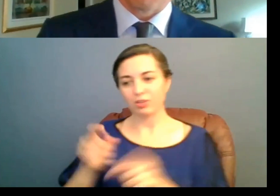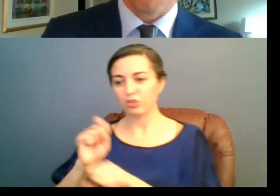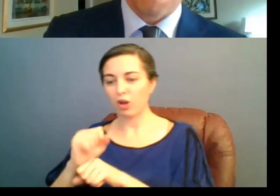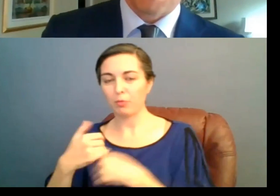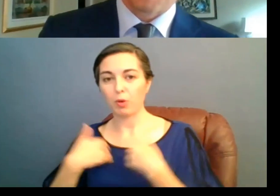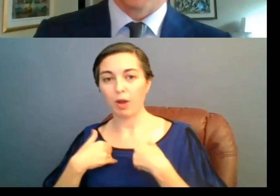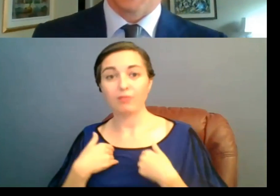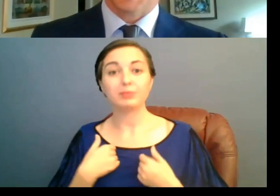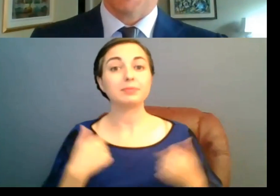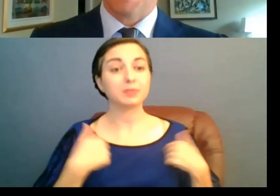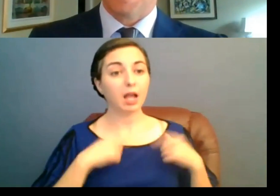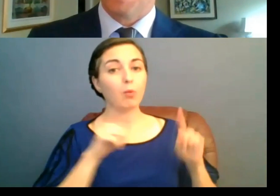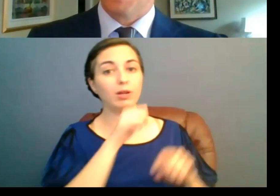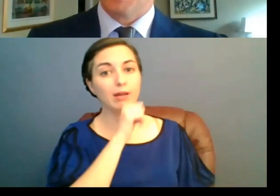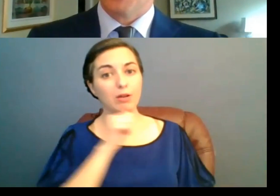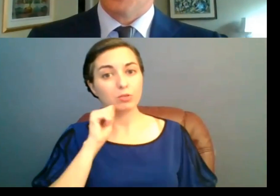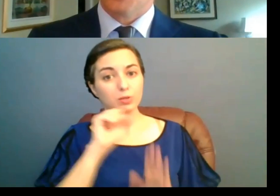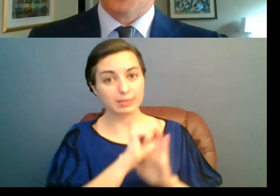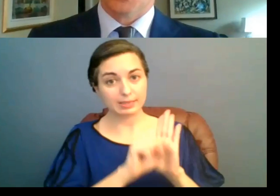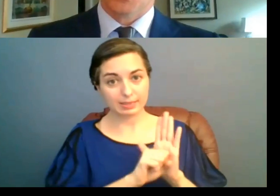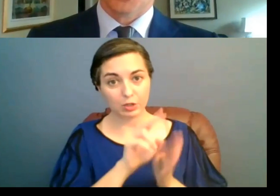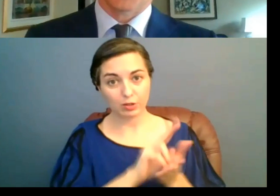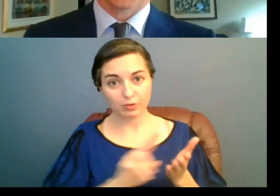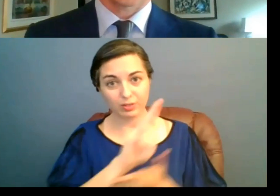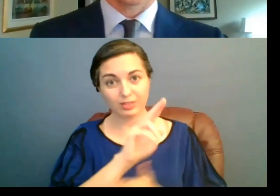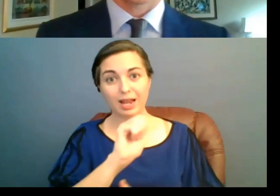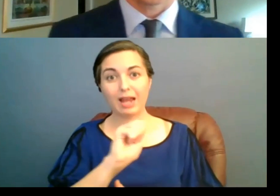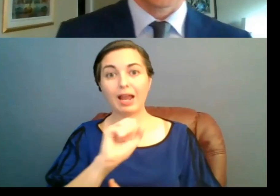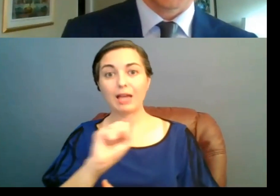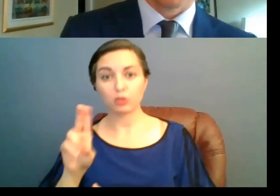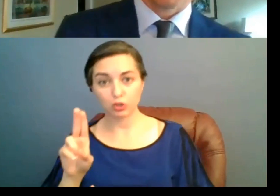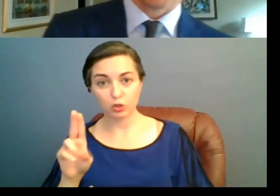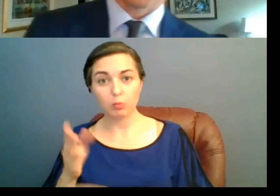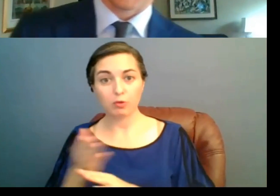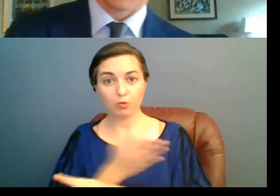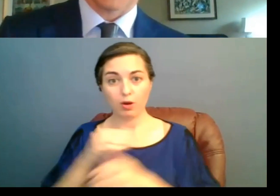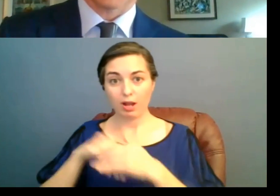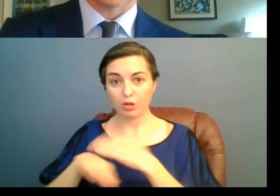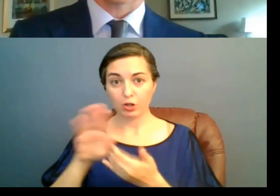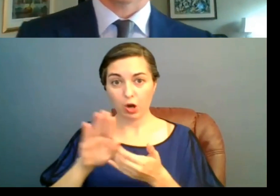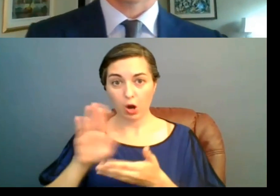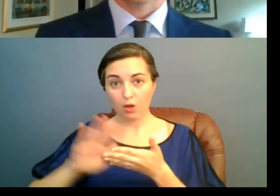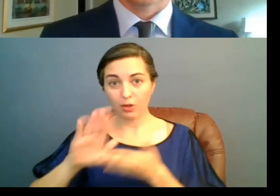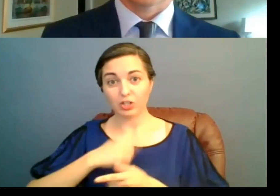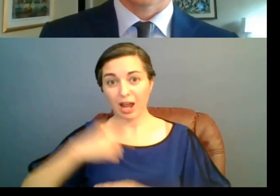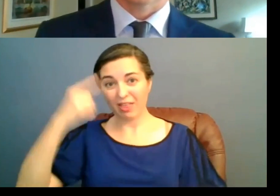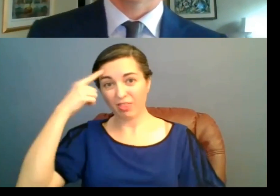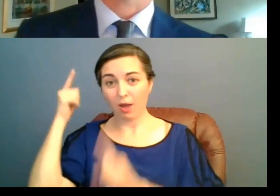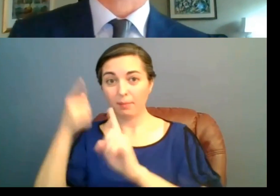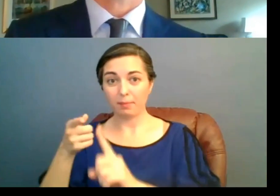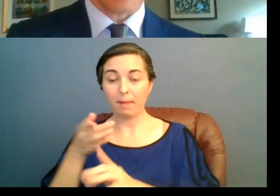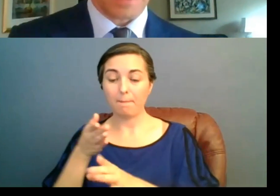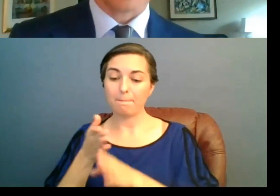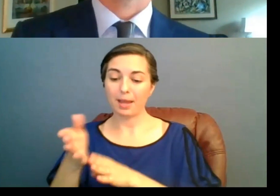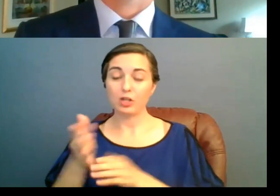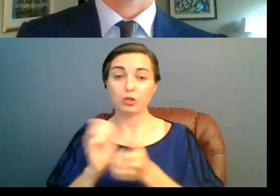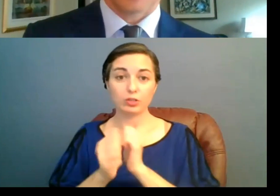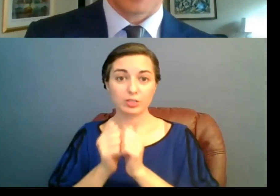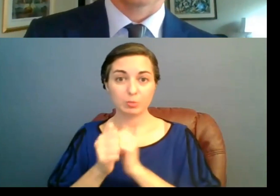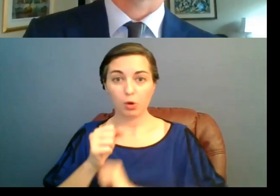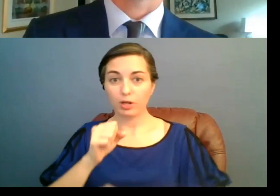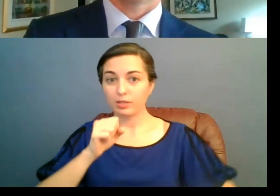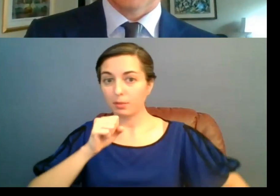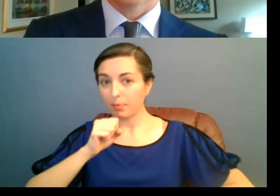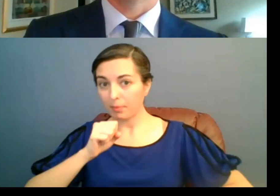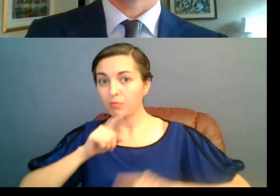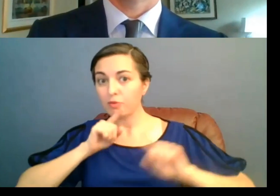Arizona State University, and before going into college, I thought that I was going to major in sports broadcasting because,